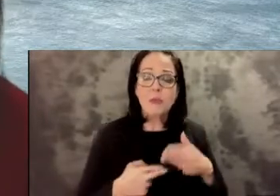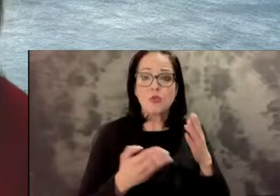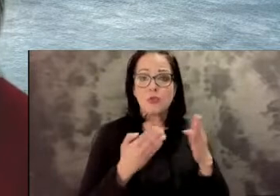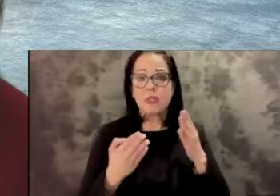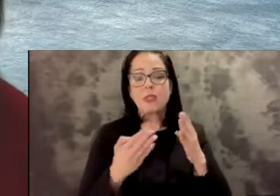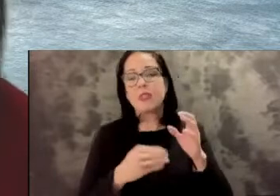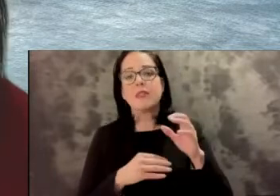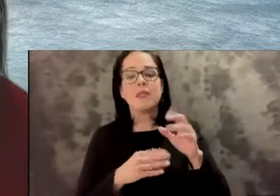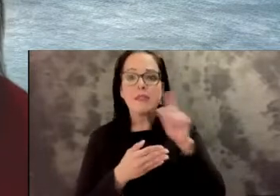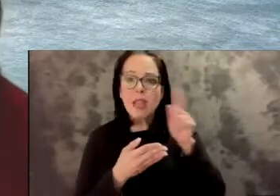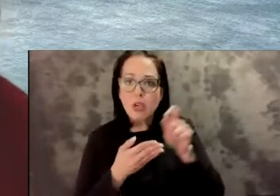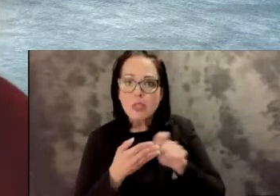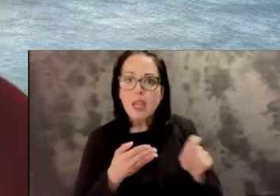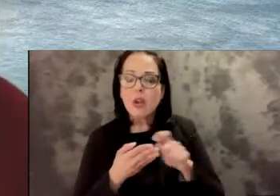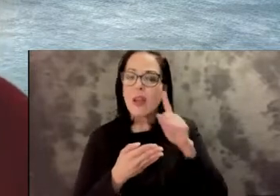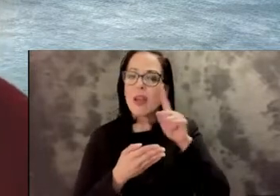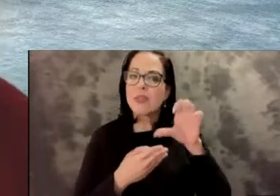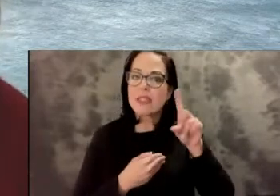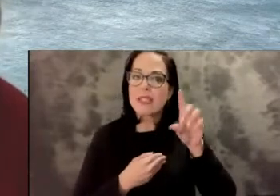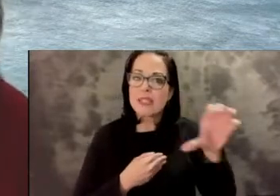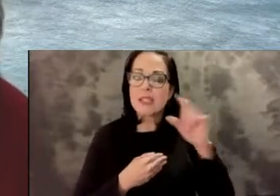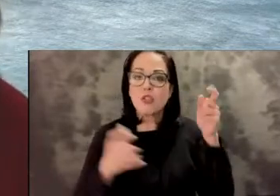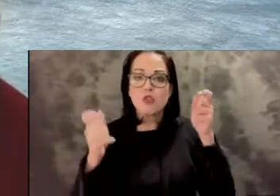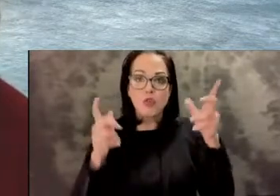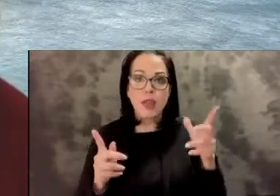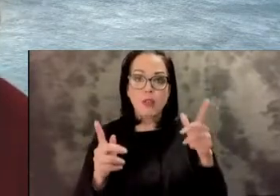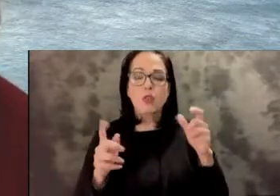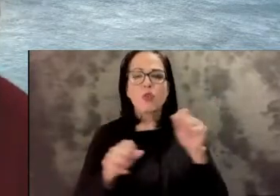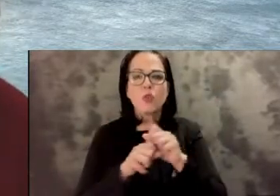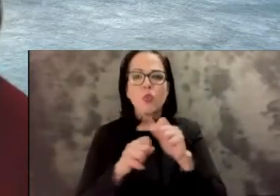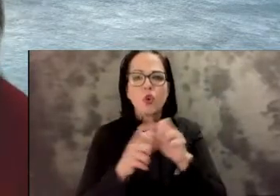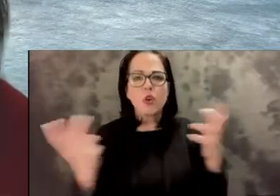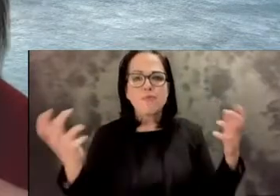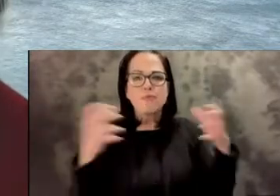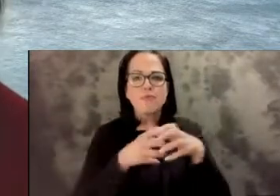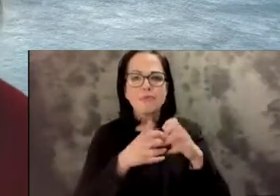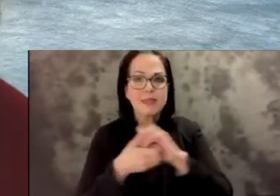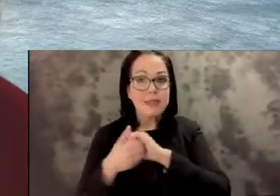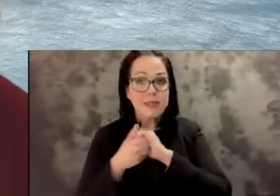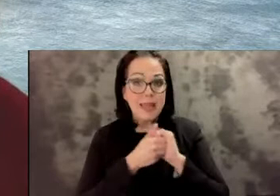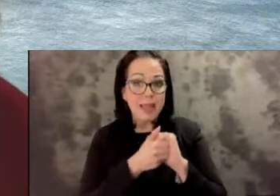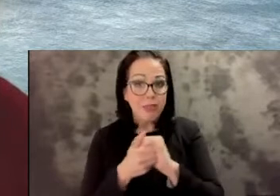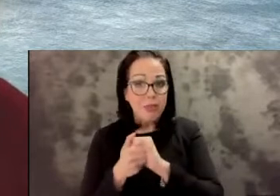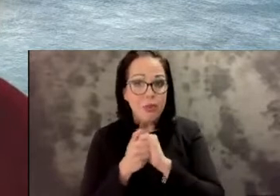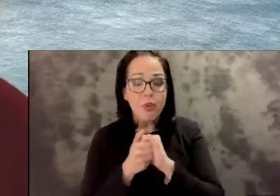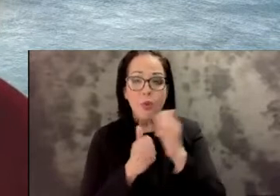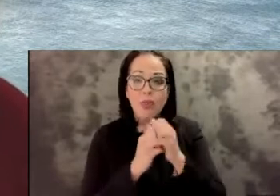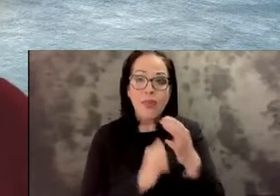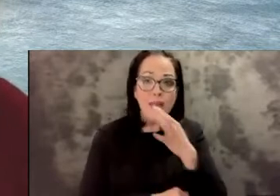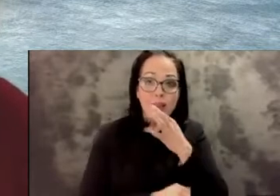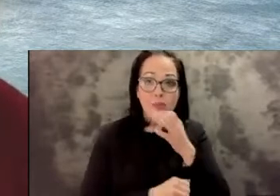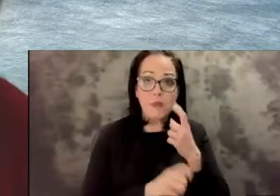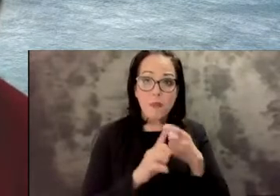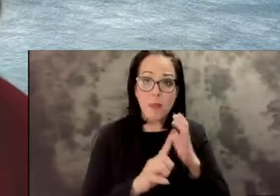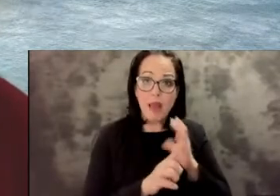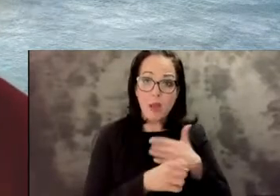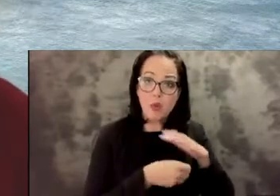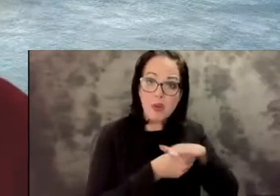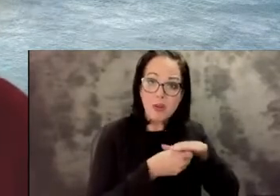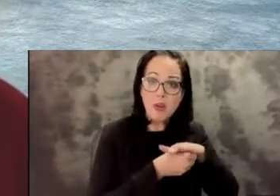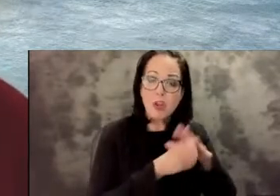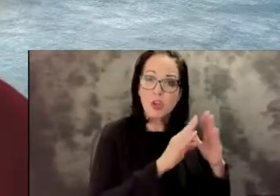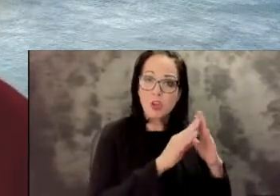CDC Director, and the new Census Director to work together with experts from our respective communities to harmonize